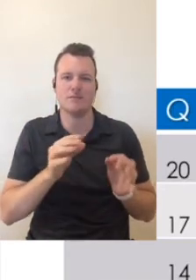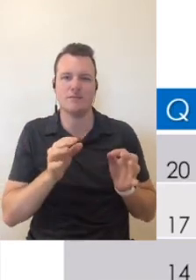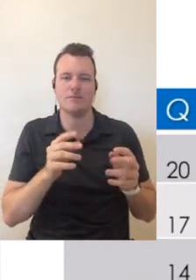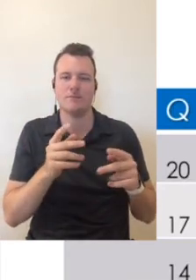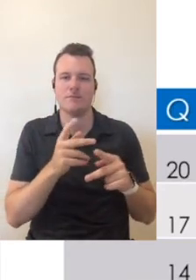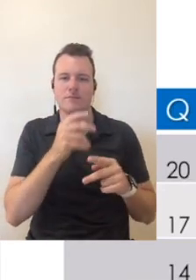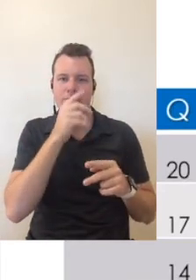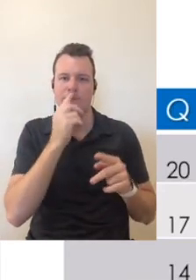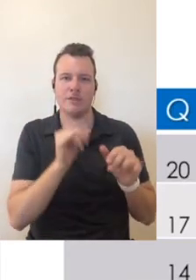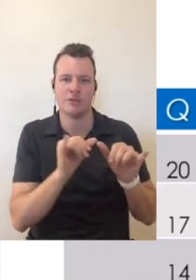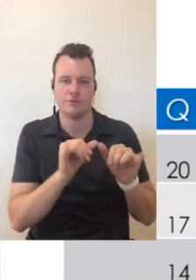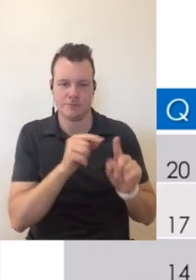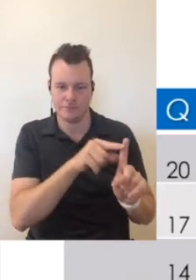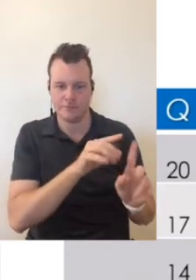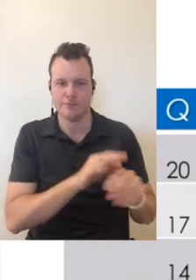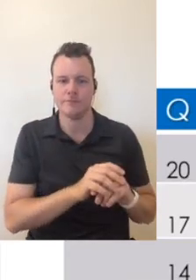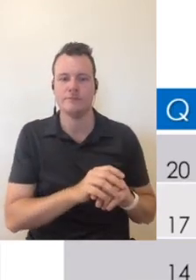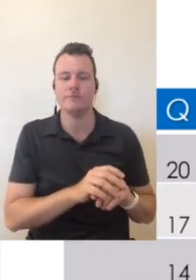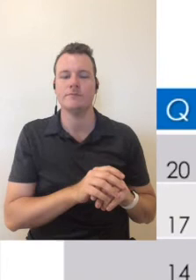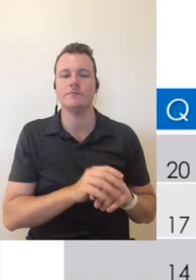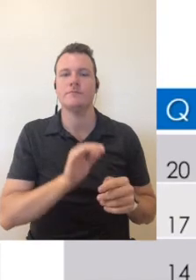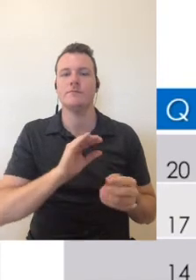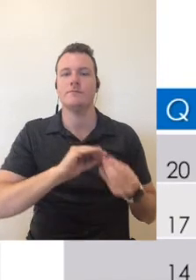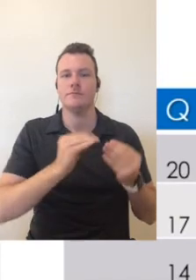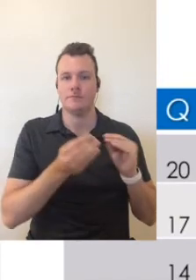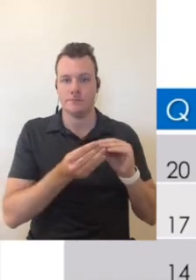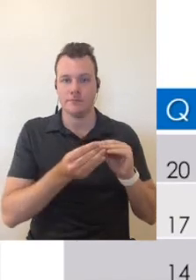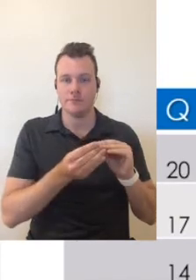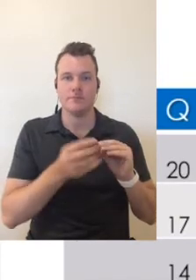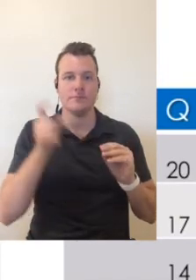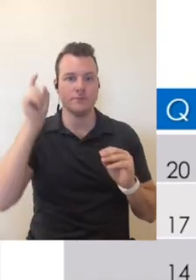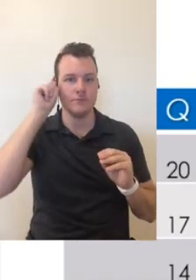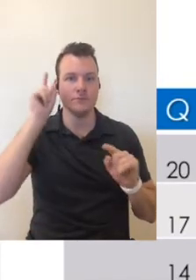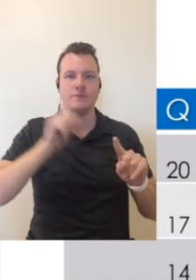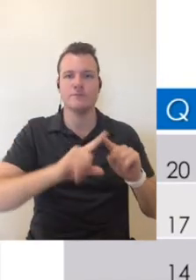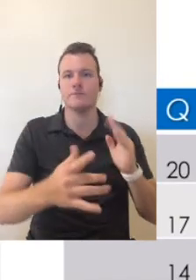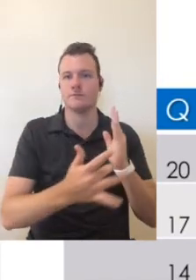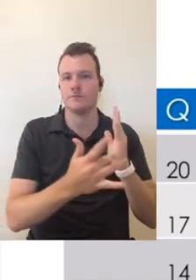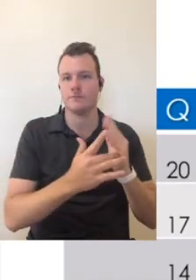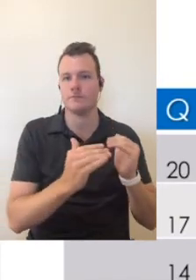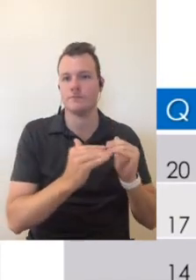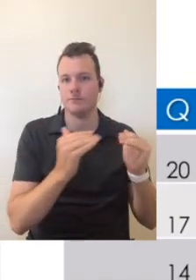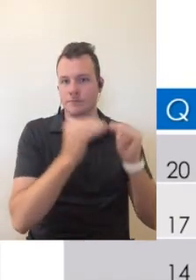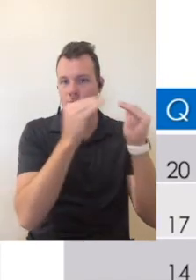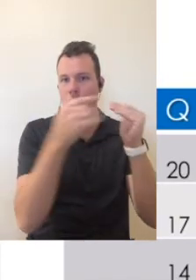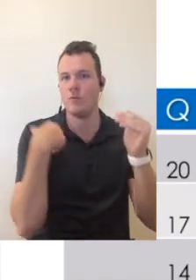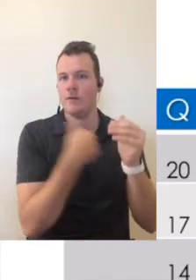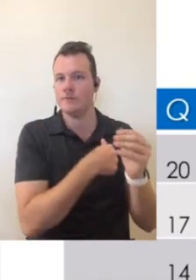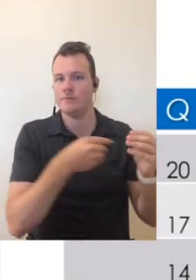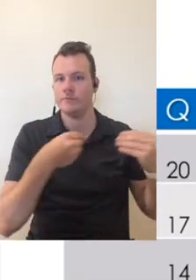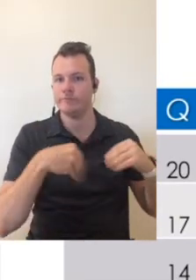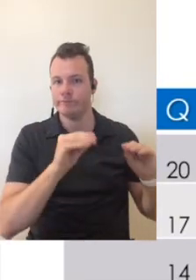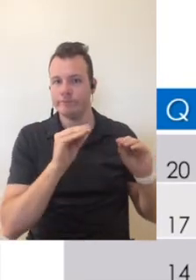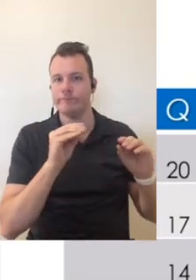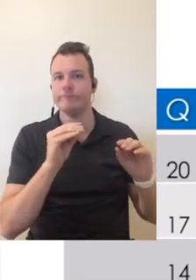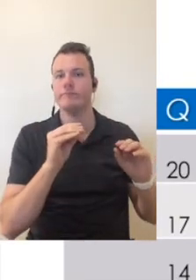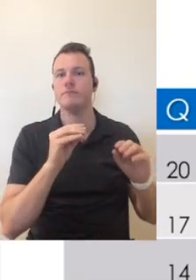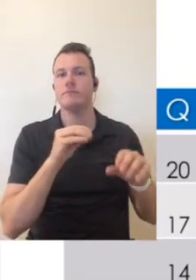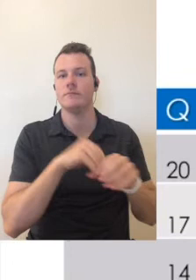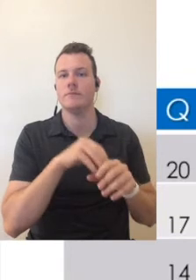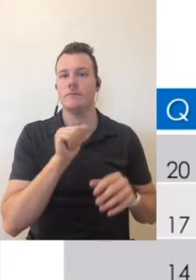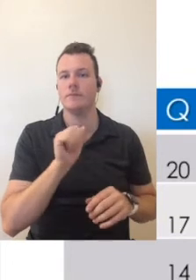thing to measure. We've got the quantity of hearing aids on the left-hand side for the different technology levels that we dispense in